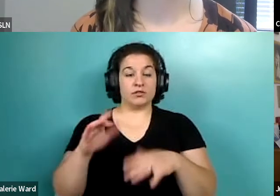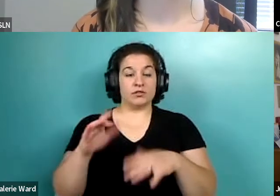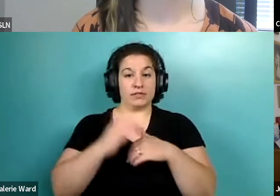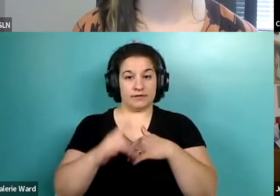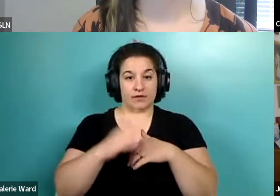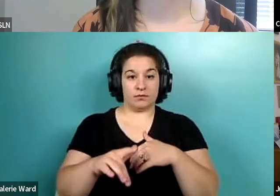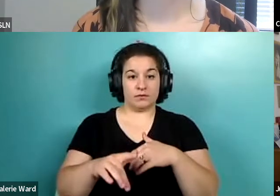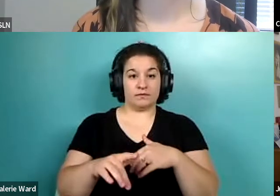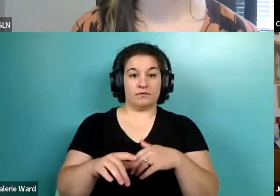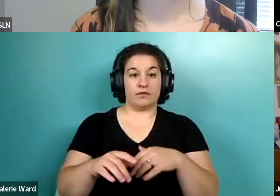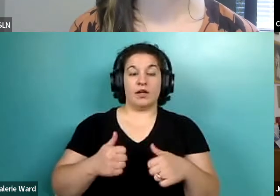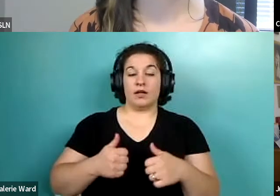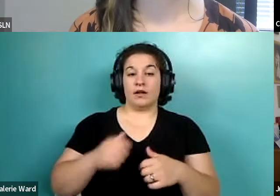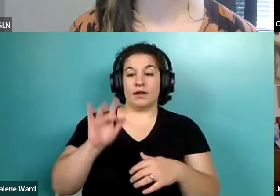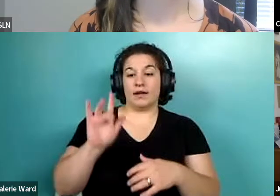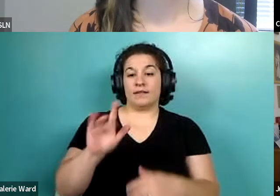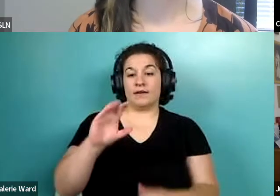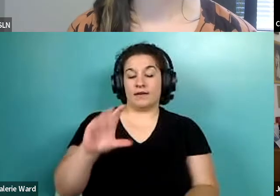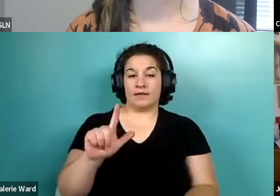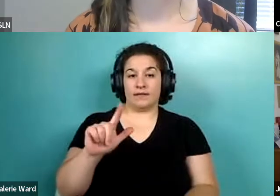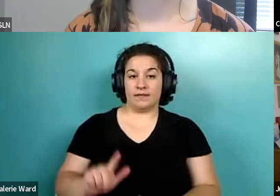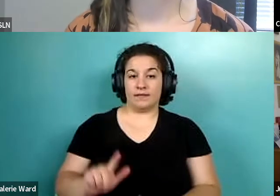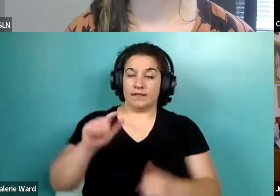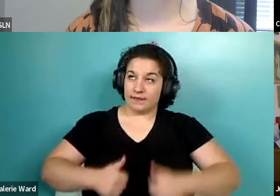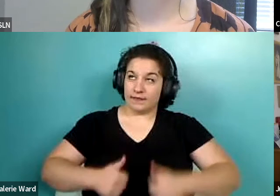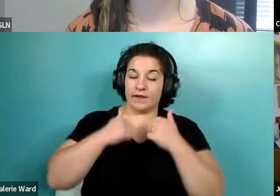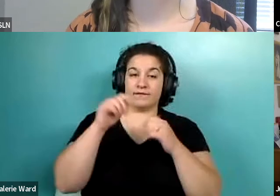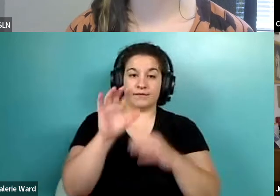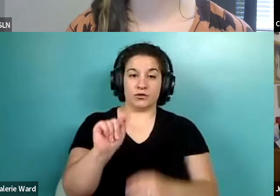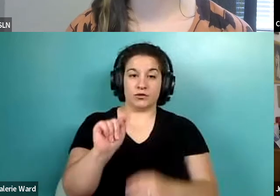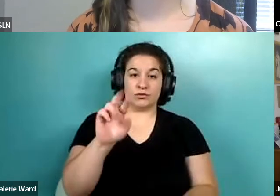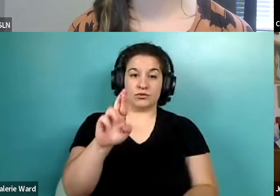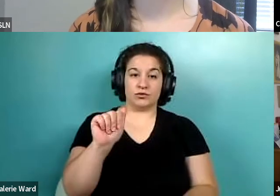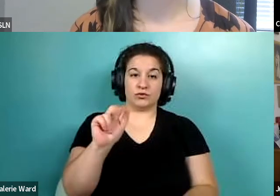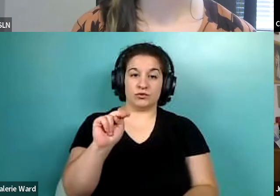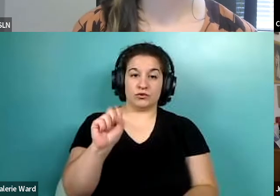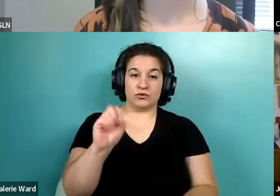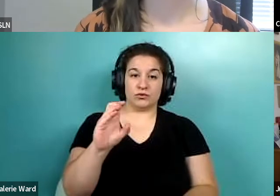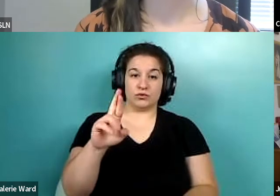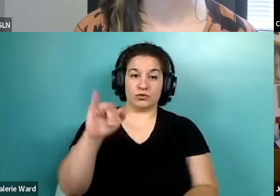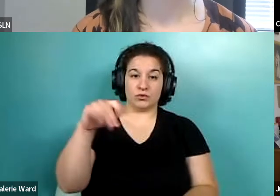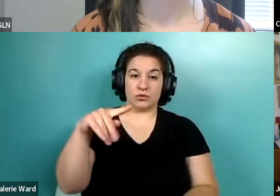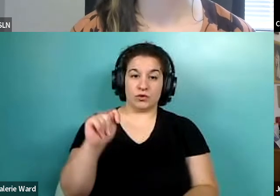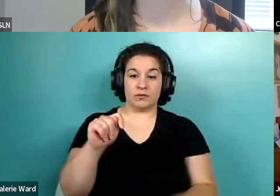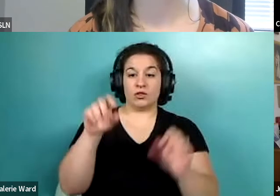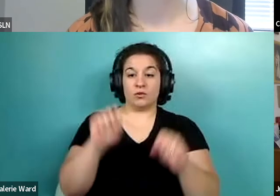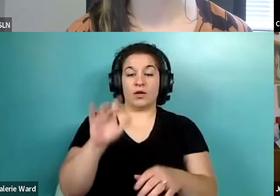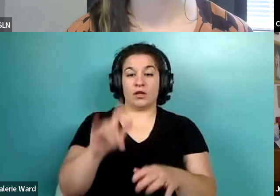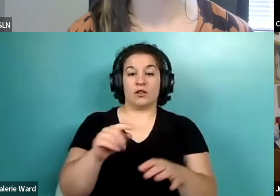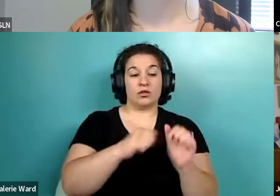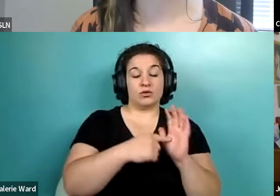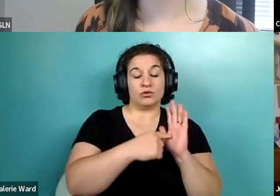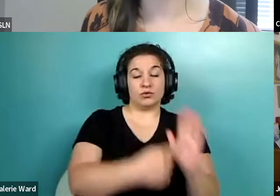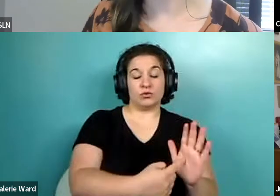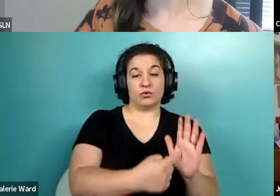the live transcript button at the bottom of your screen, and you can choose either show subtitle or hide subtitle. We also have an